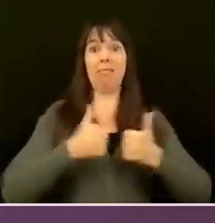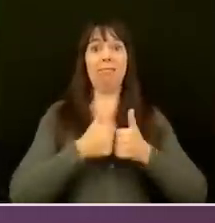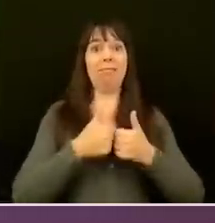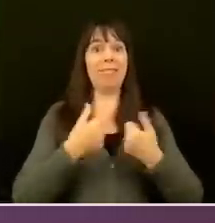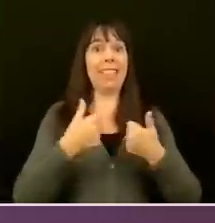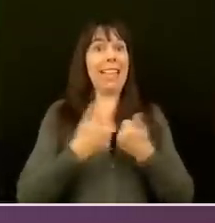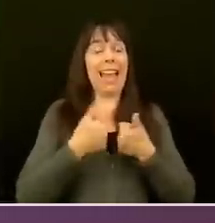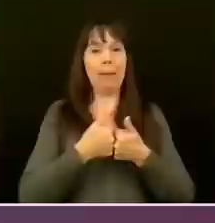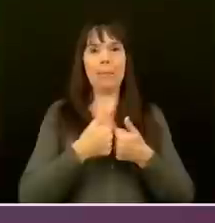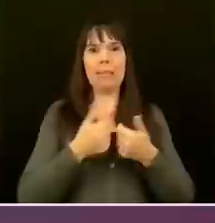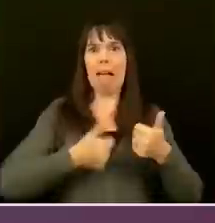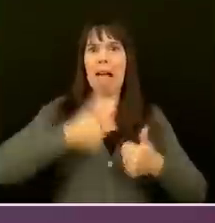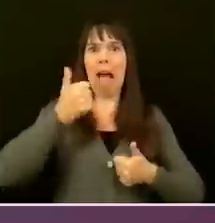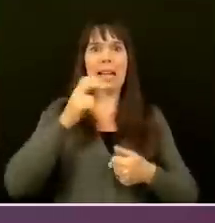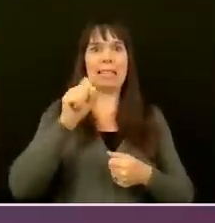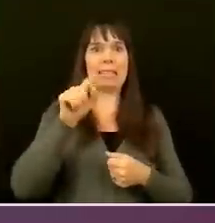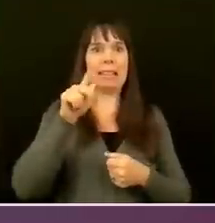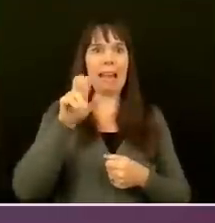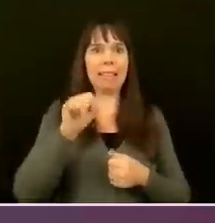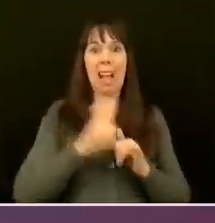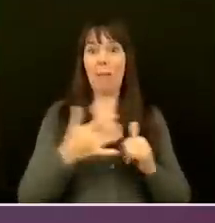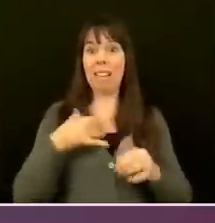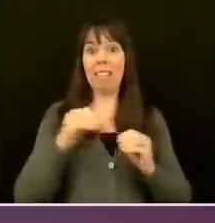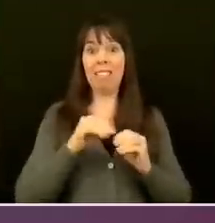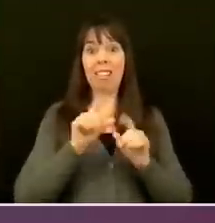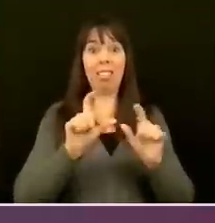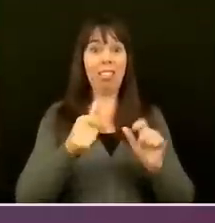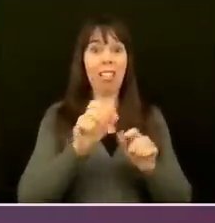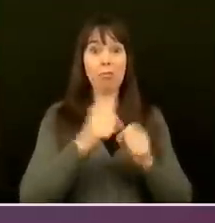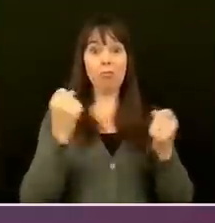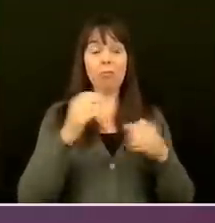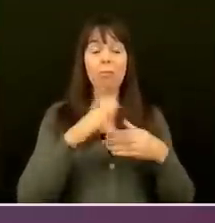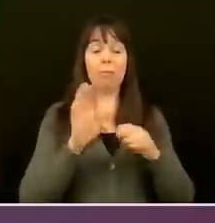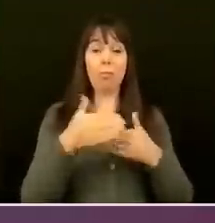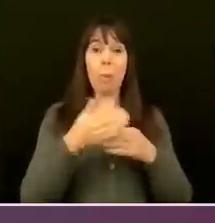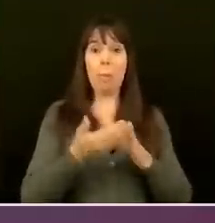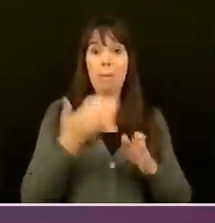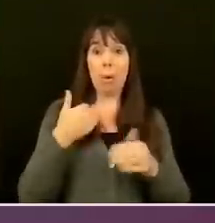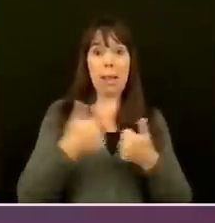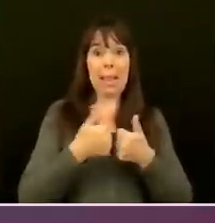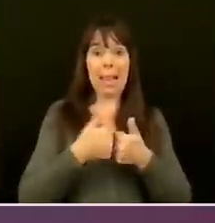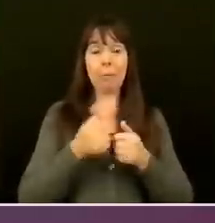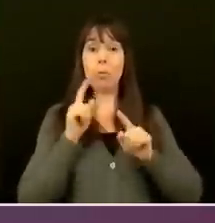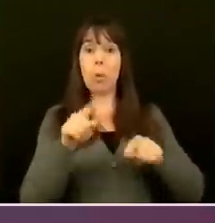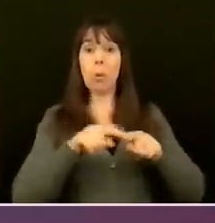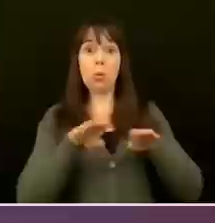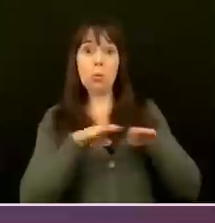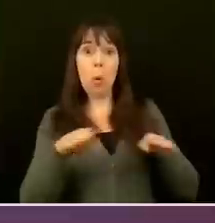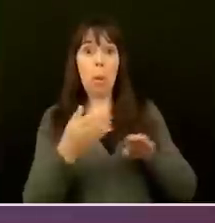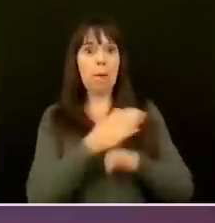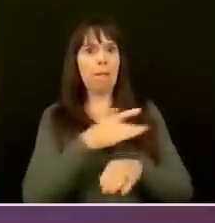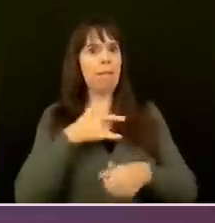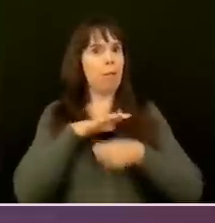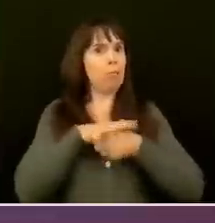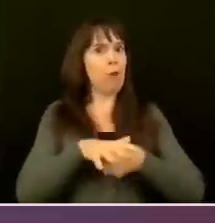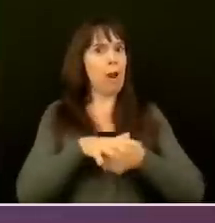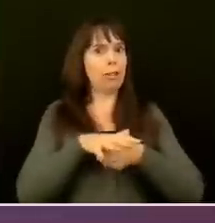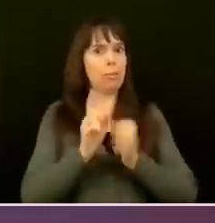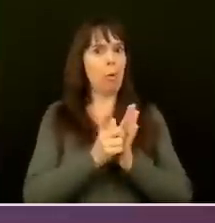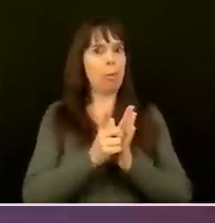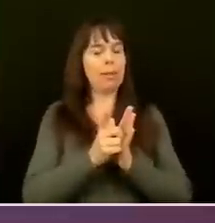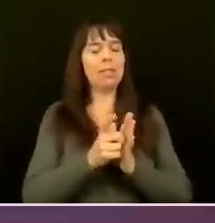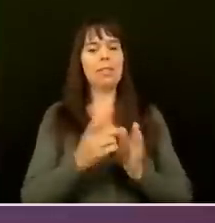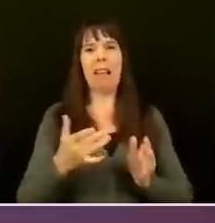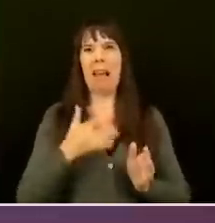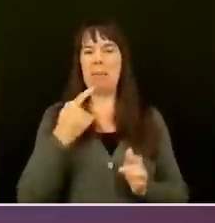highest stakes, how you feel in the locker room before the big games, how you feel on the court before those pressure moments. I miss